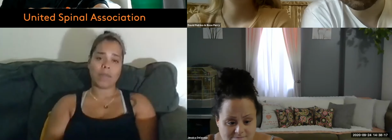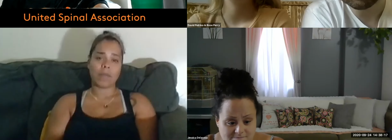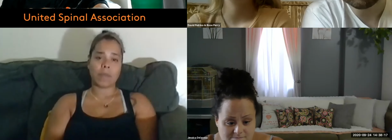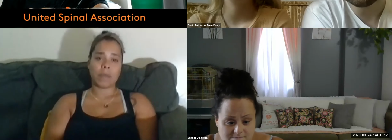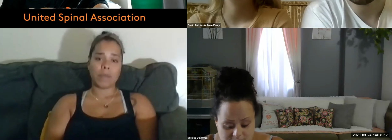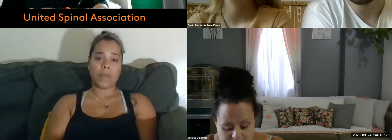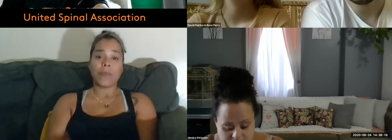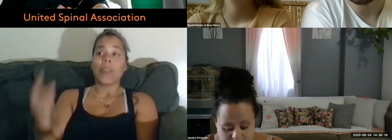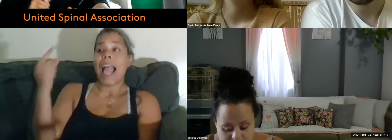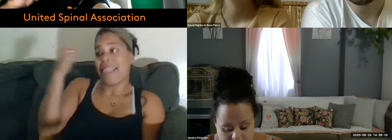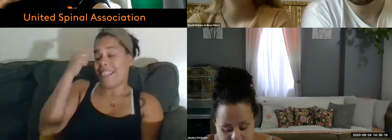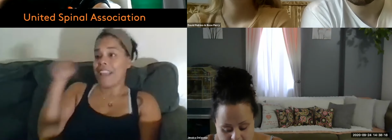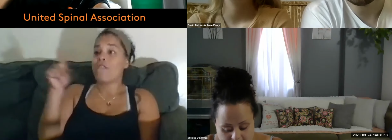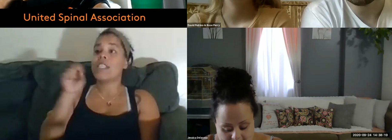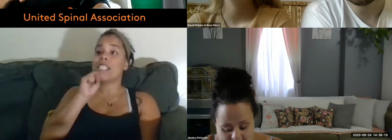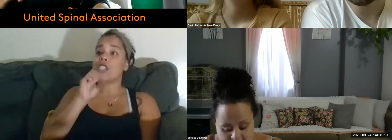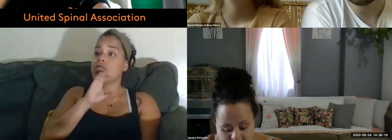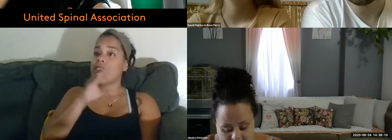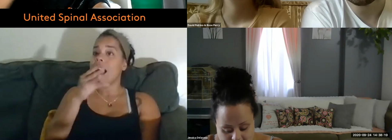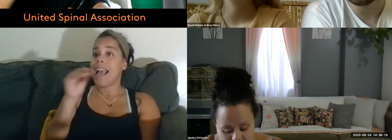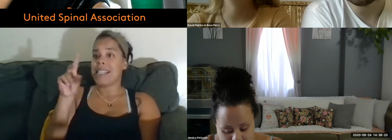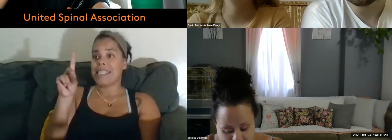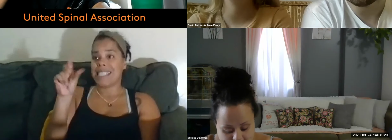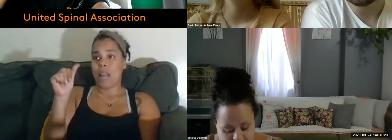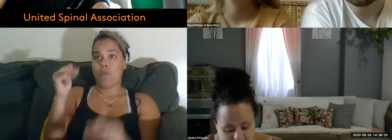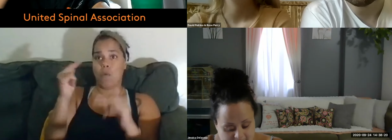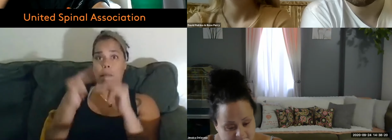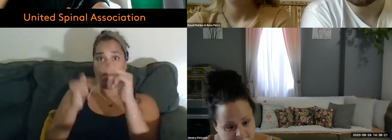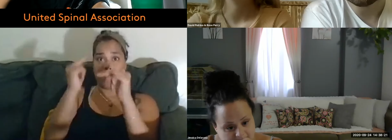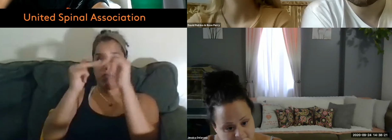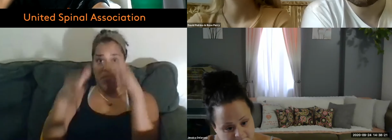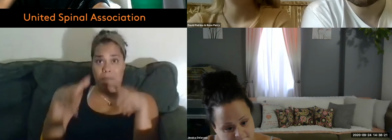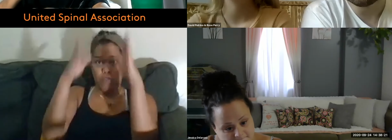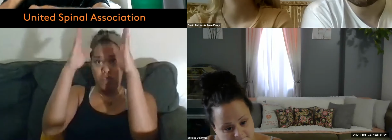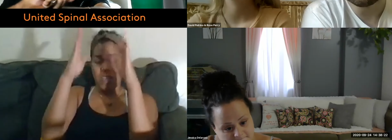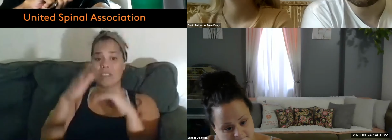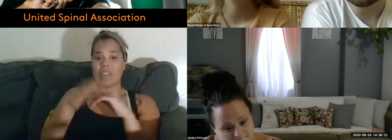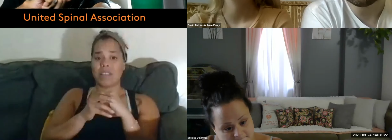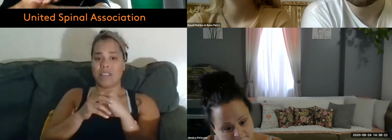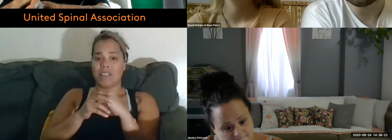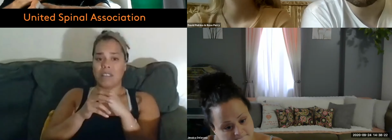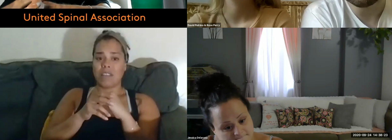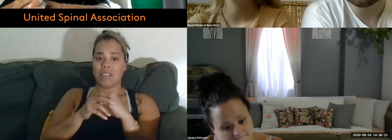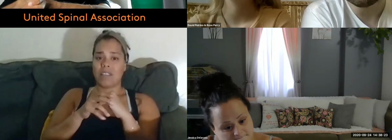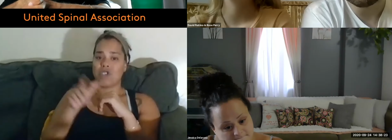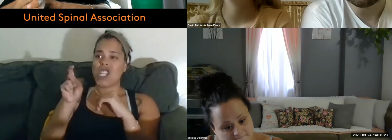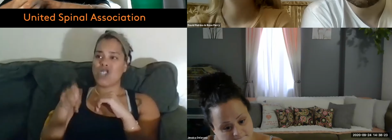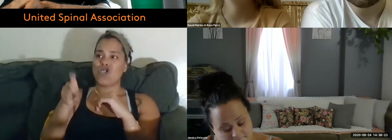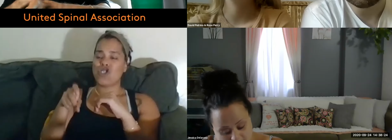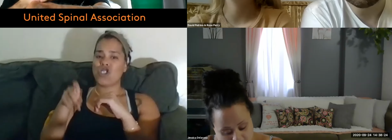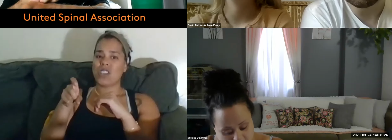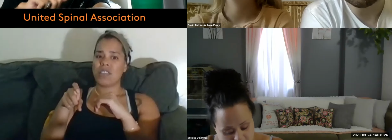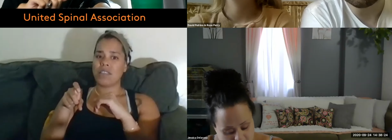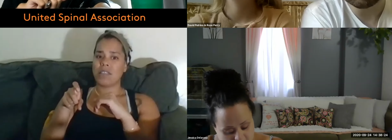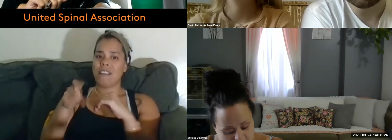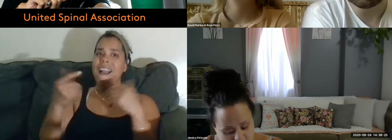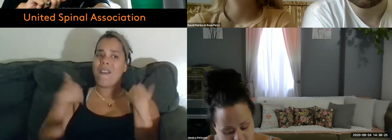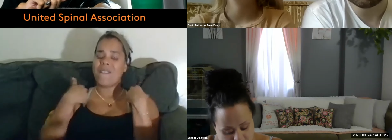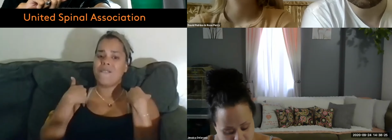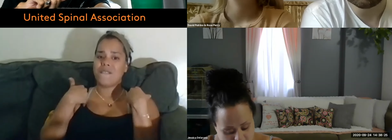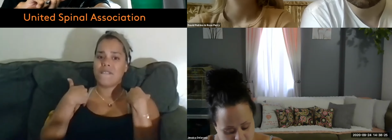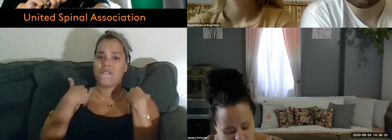disabled buildings, they should, and this should, I think you know, you should, they should have